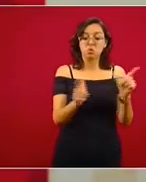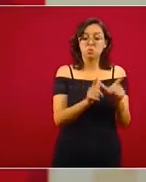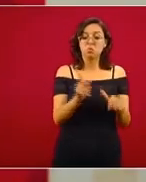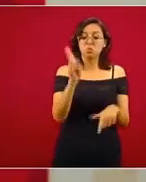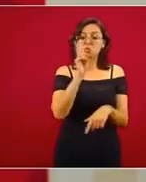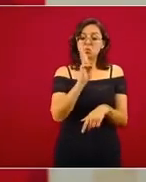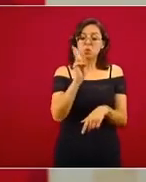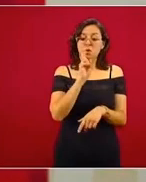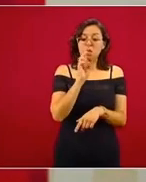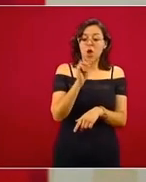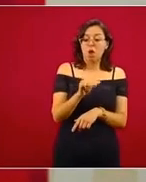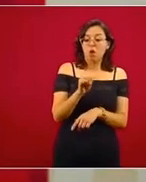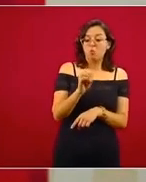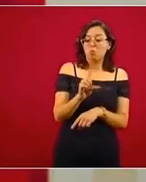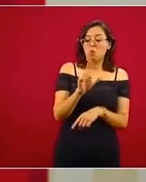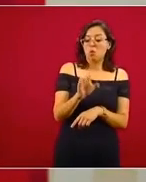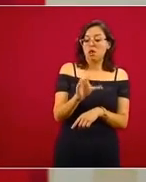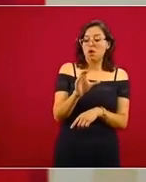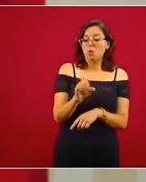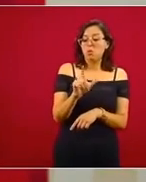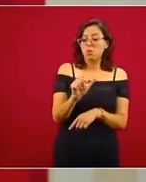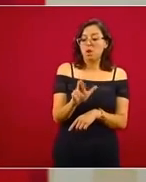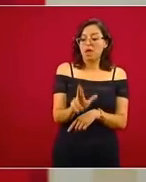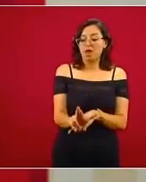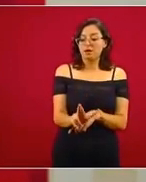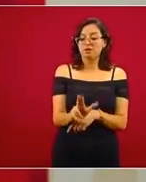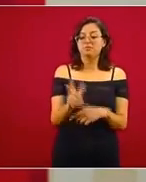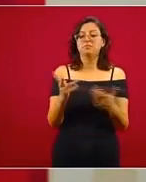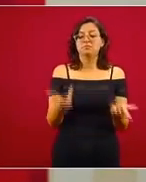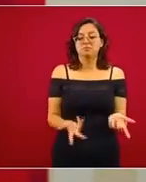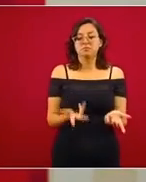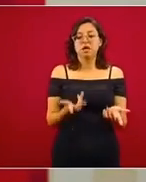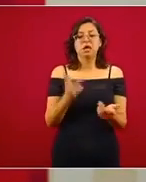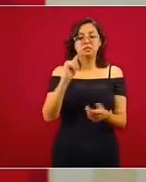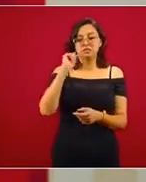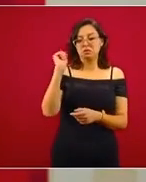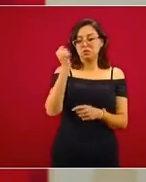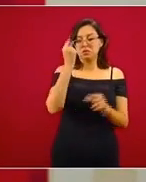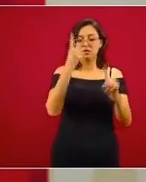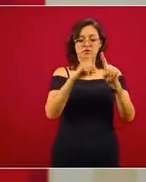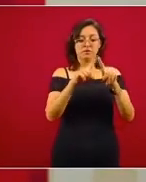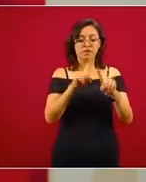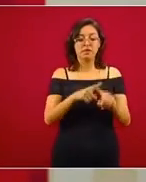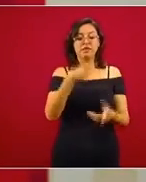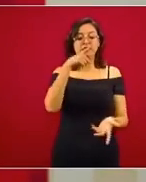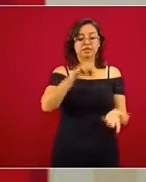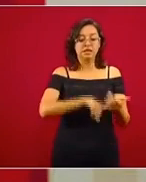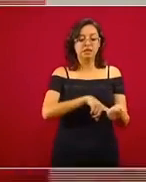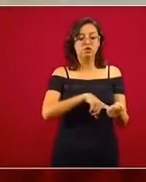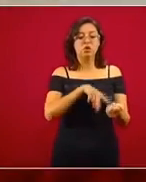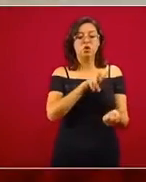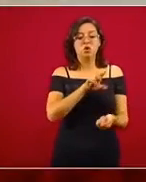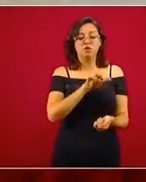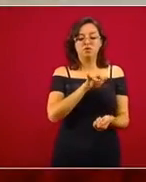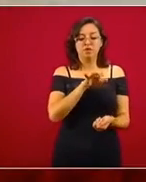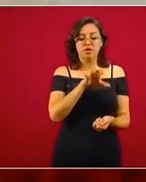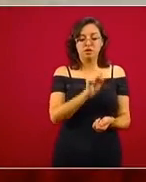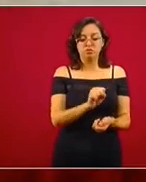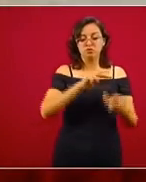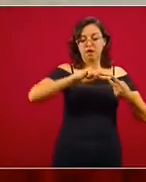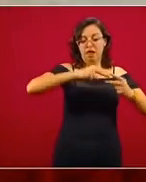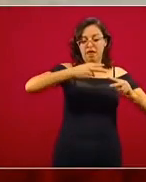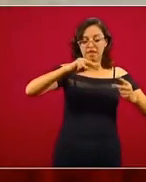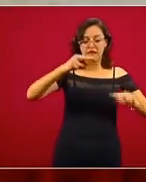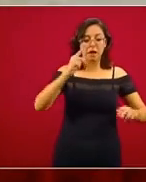tests possible for COVID. The first are tests that we call molecular tests that detect through